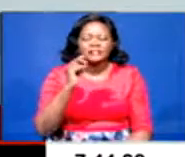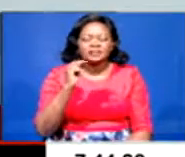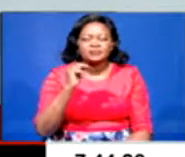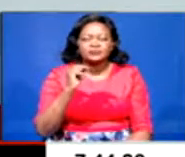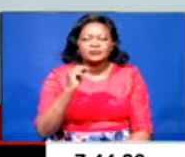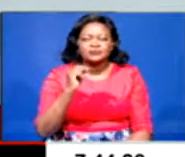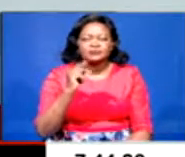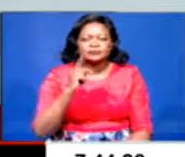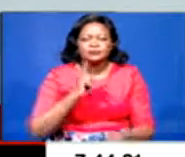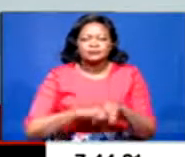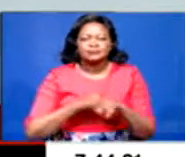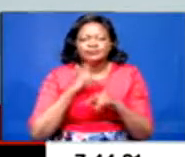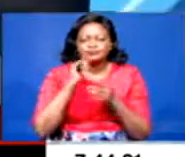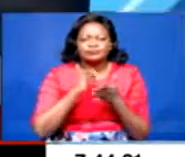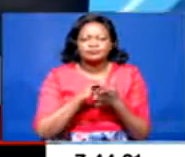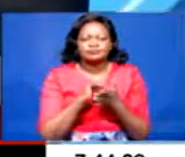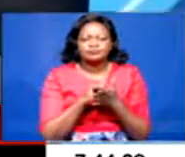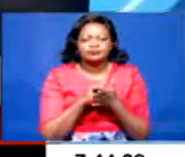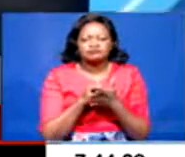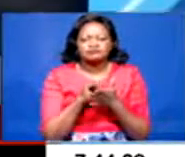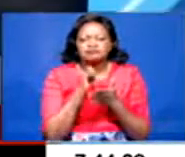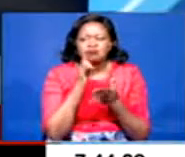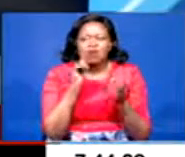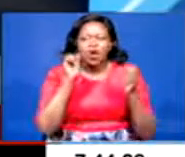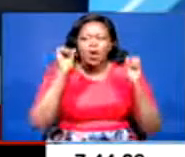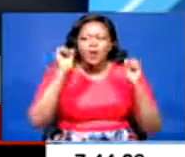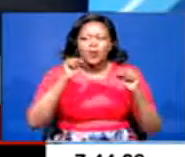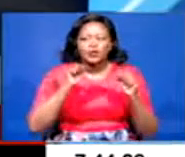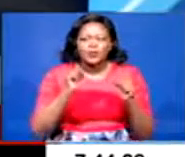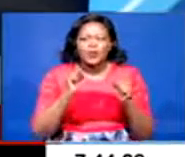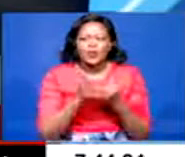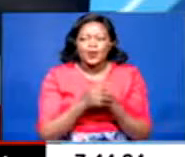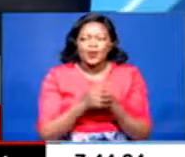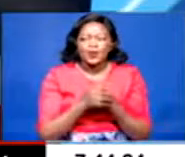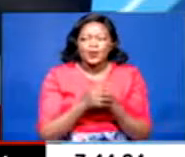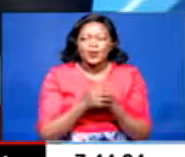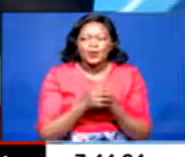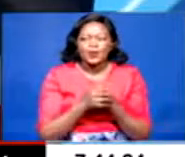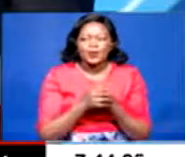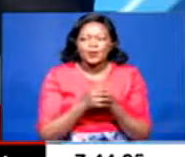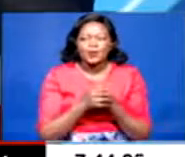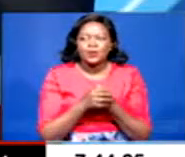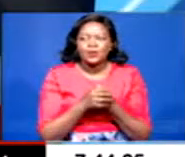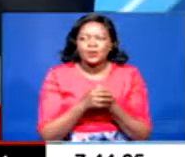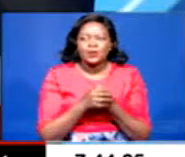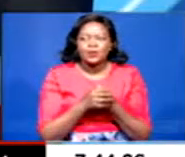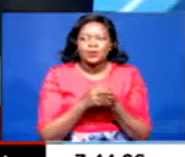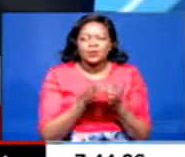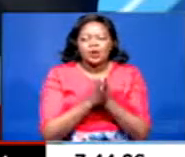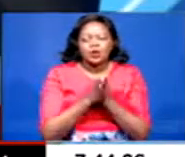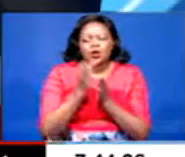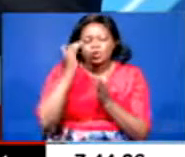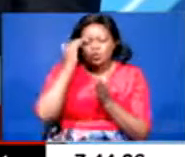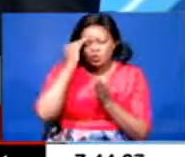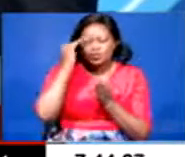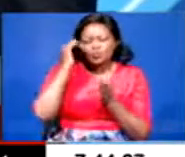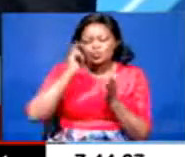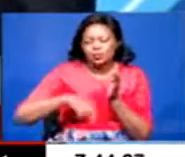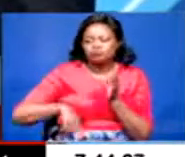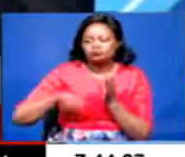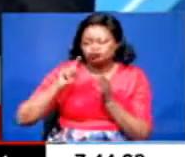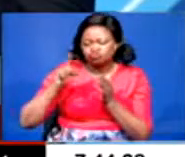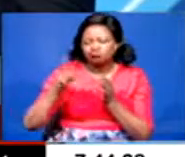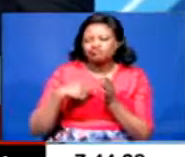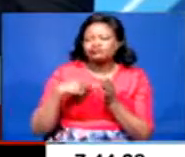say that it may not be possible to deliver this register to all polling stations, and knowing what led to the nullification of the